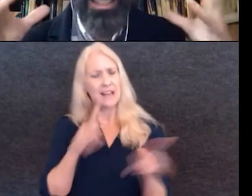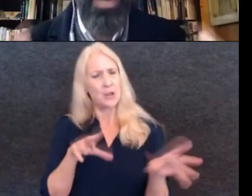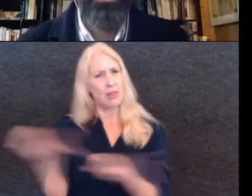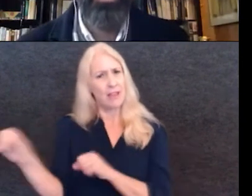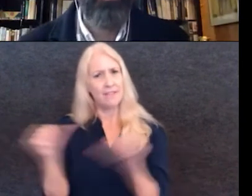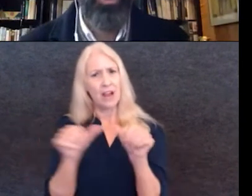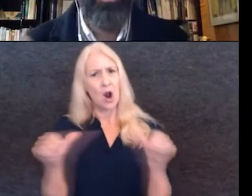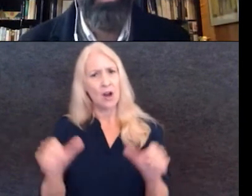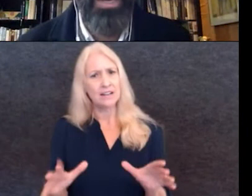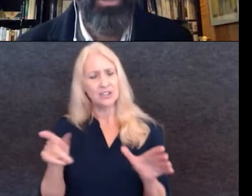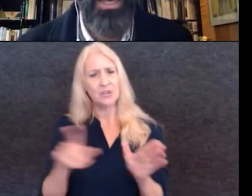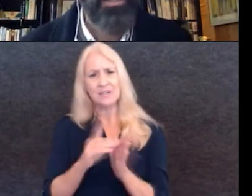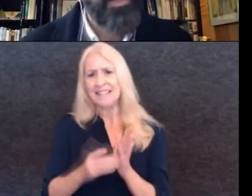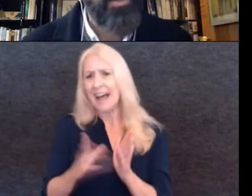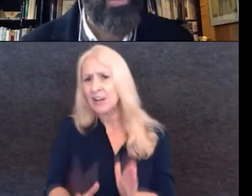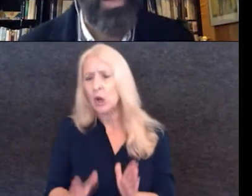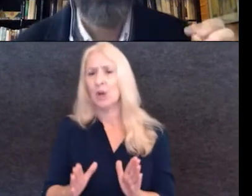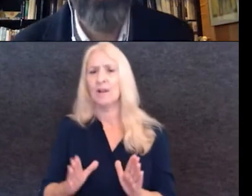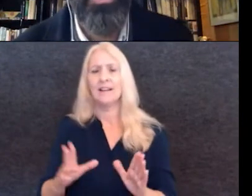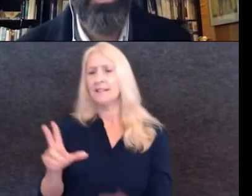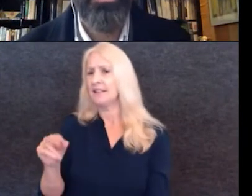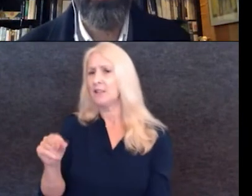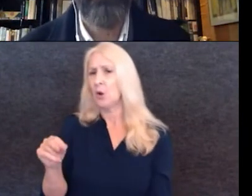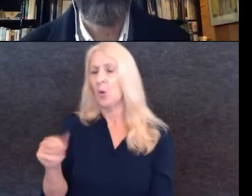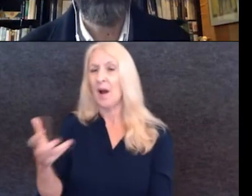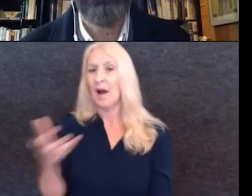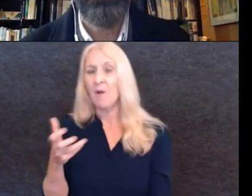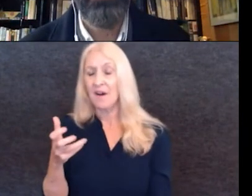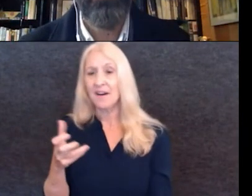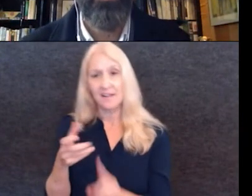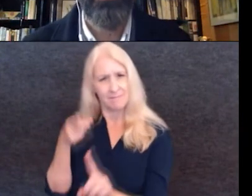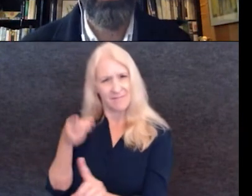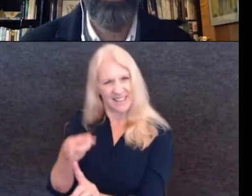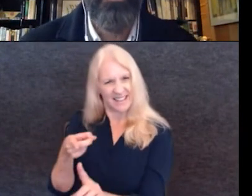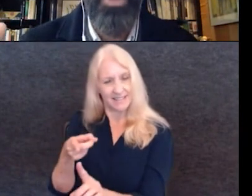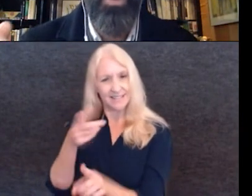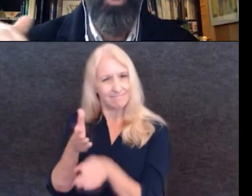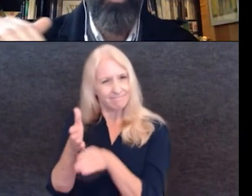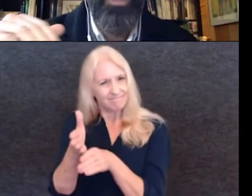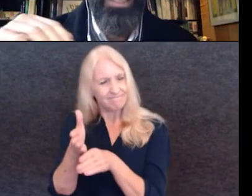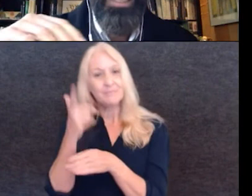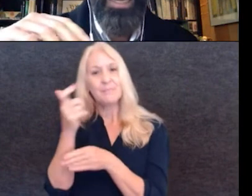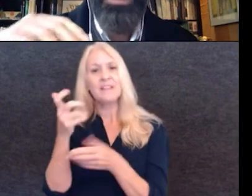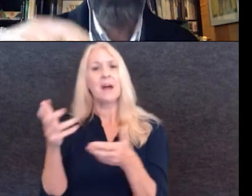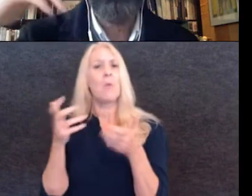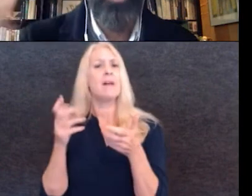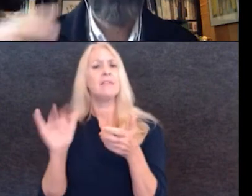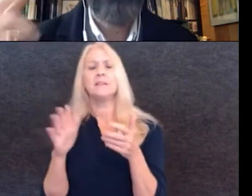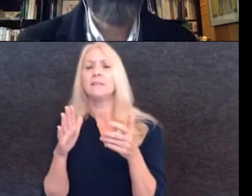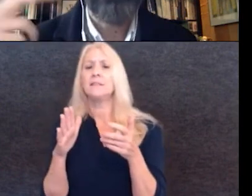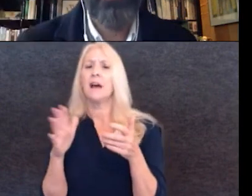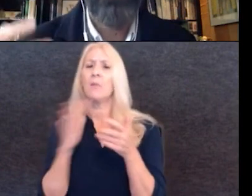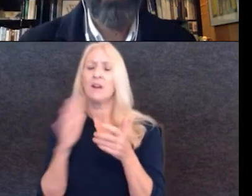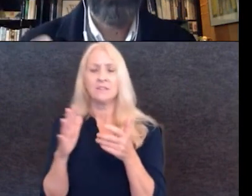such a designer. We never imagined that. As I said, no, I'm doing this because I feel like I need to have this level of, I need to